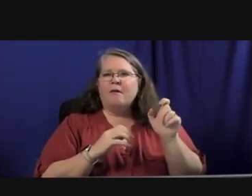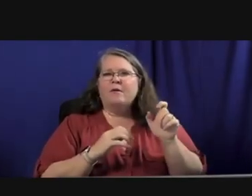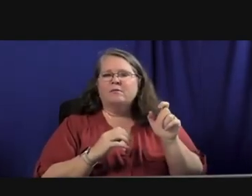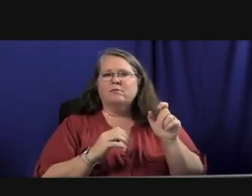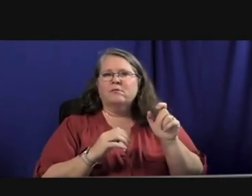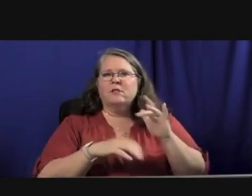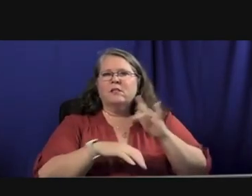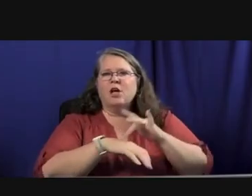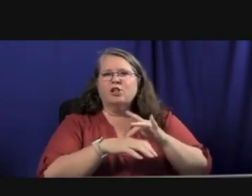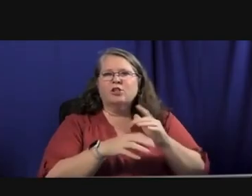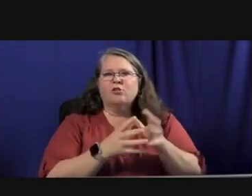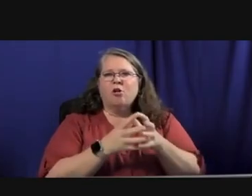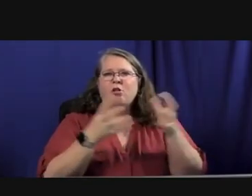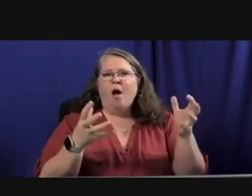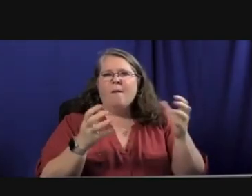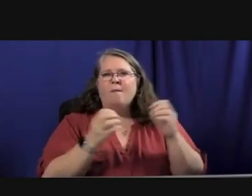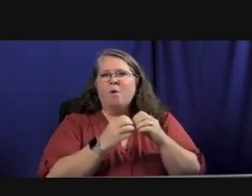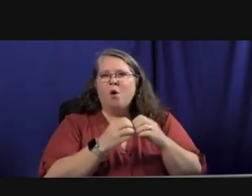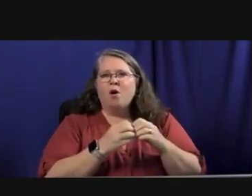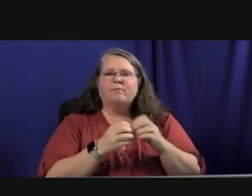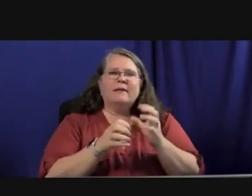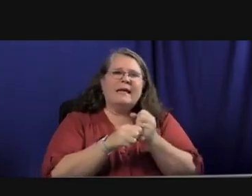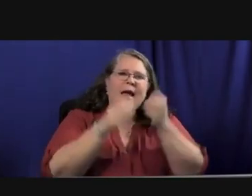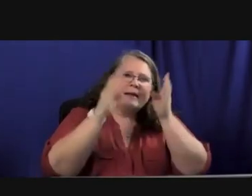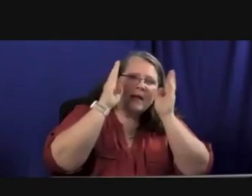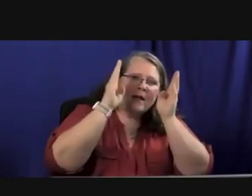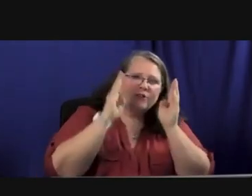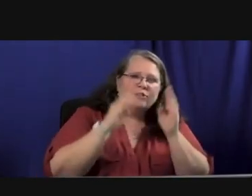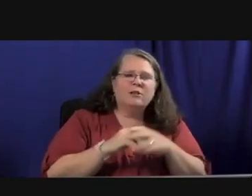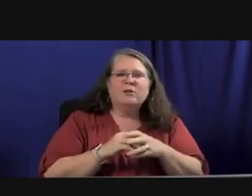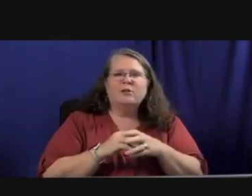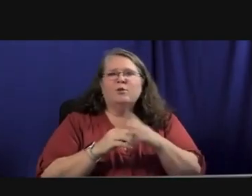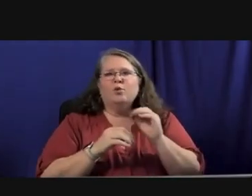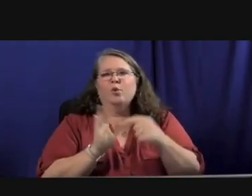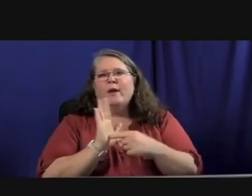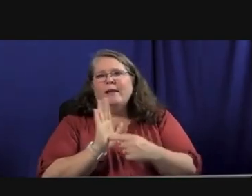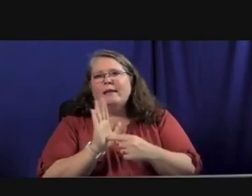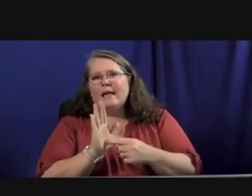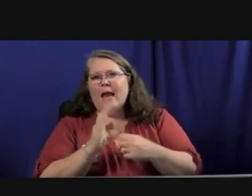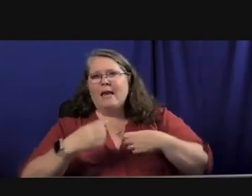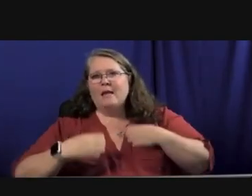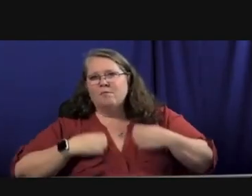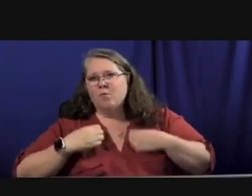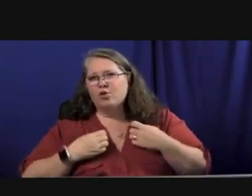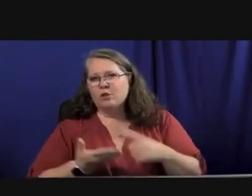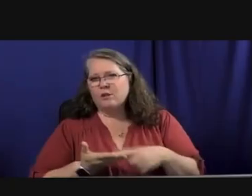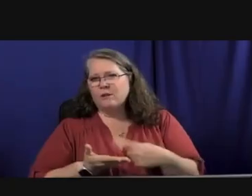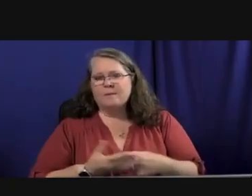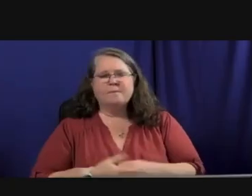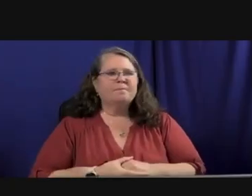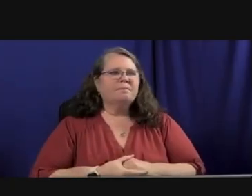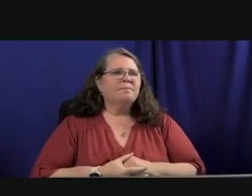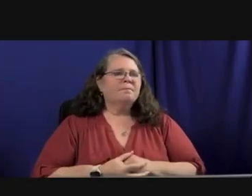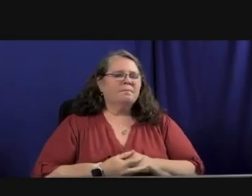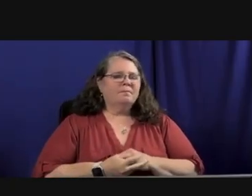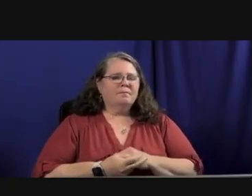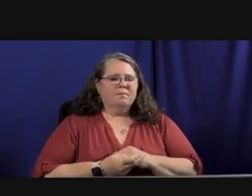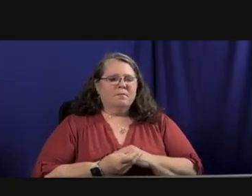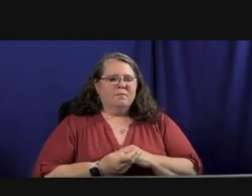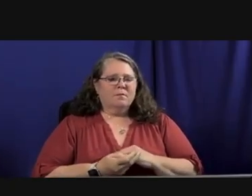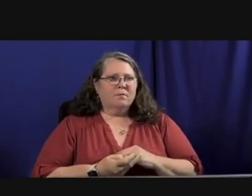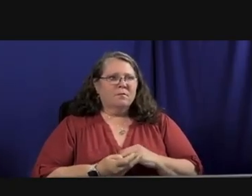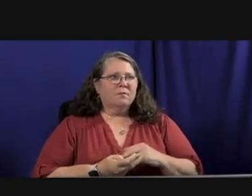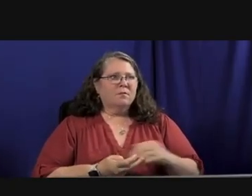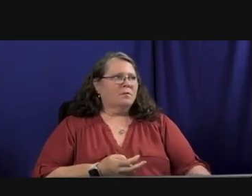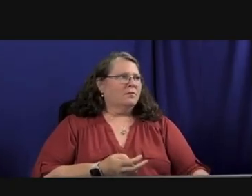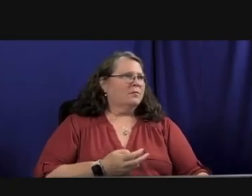communication style, touch. There's more touch as far as getting someone's attention or showing some type of emotion,